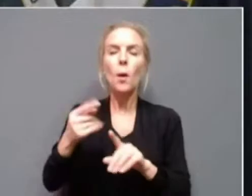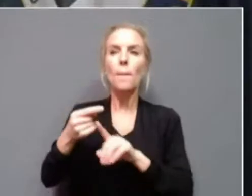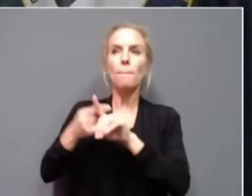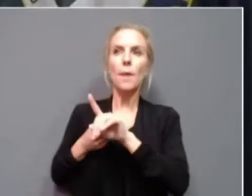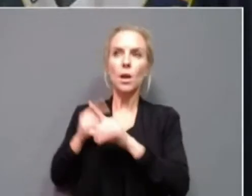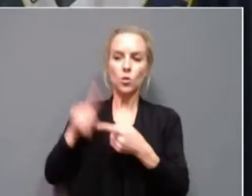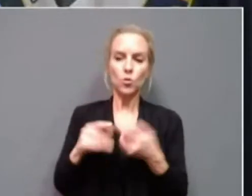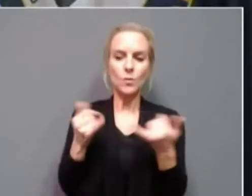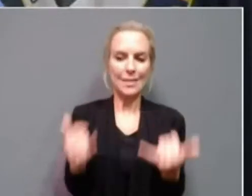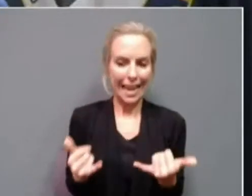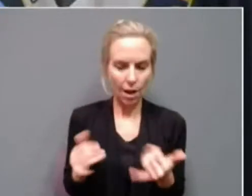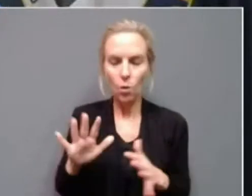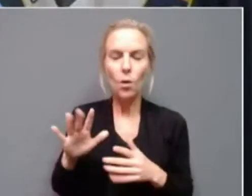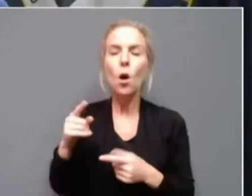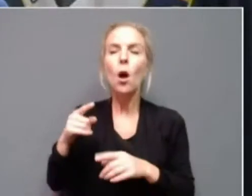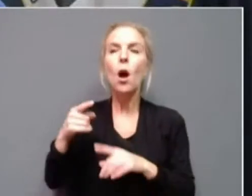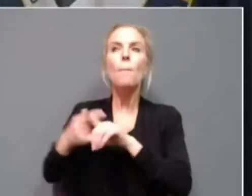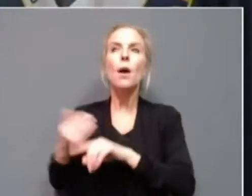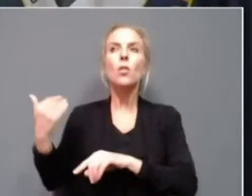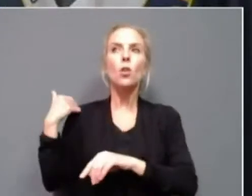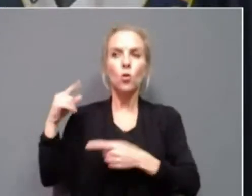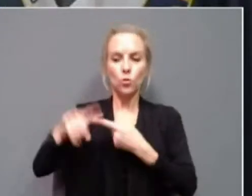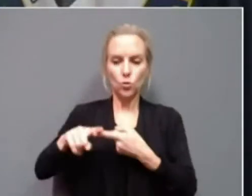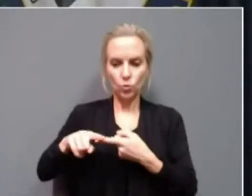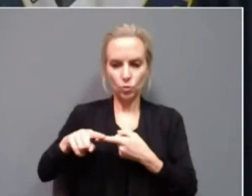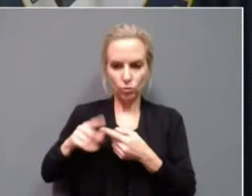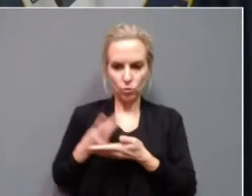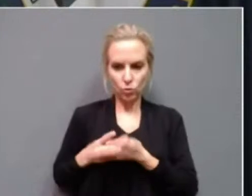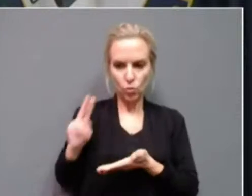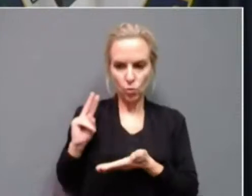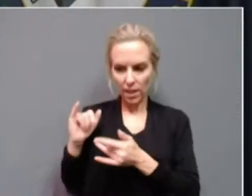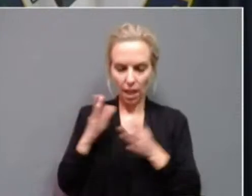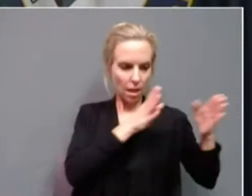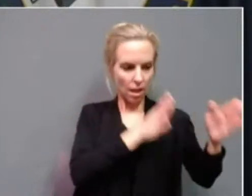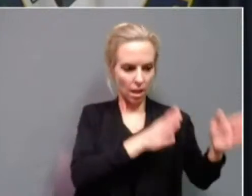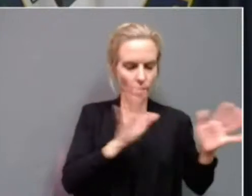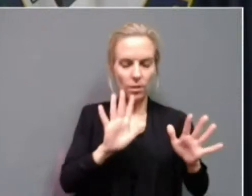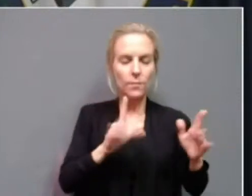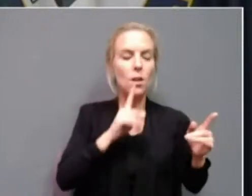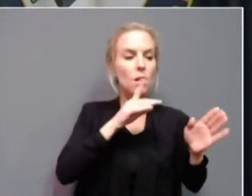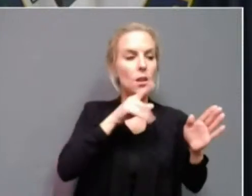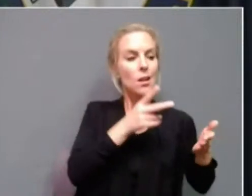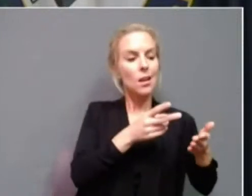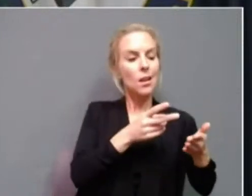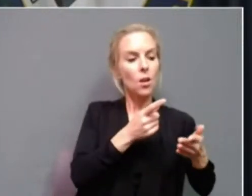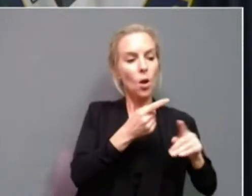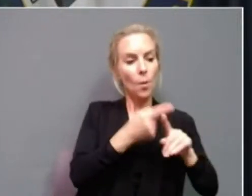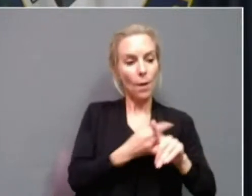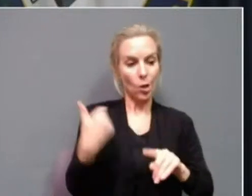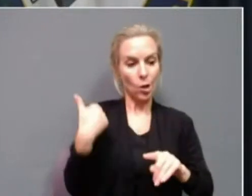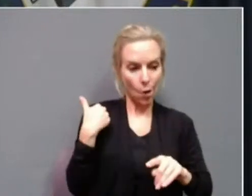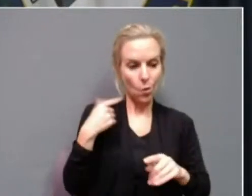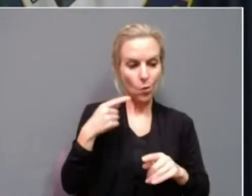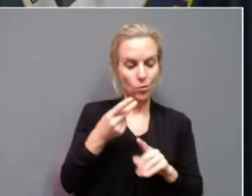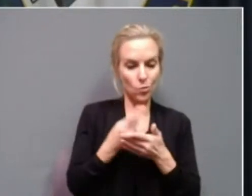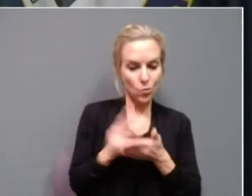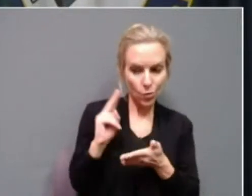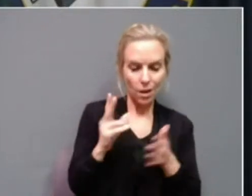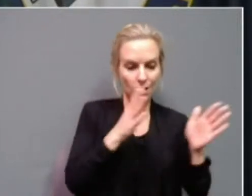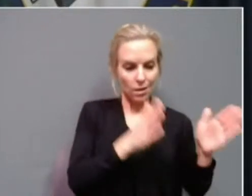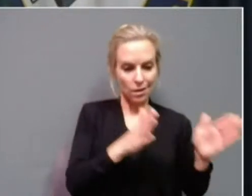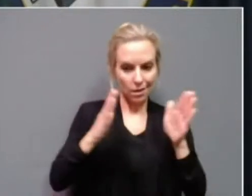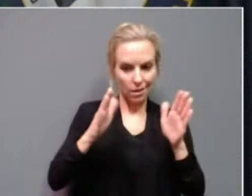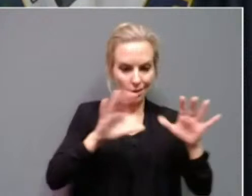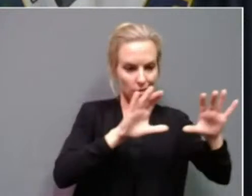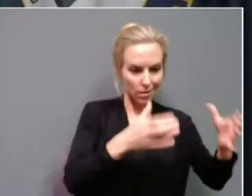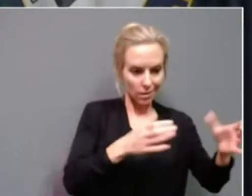2 weeks, we've really seen a doubling in that period. Now, right now, I believe that doubling is holding steady. I don't yet